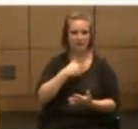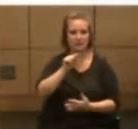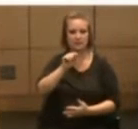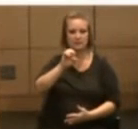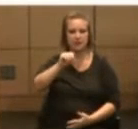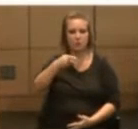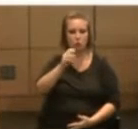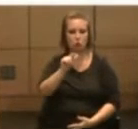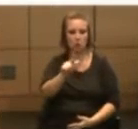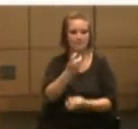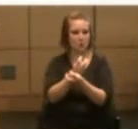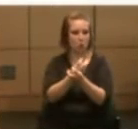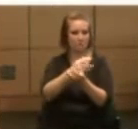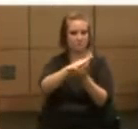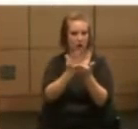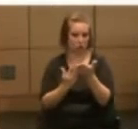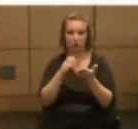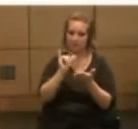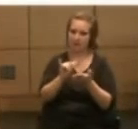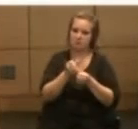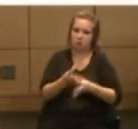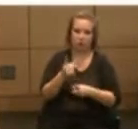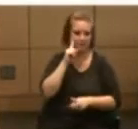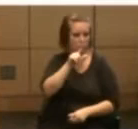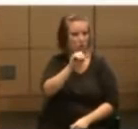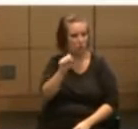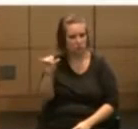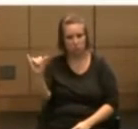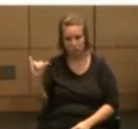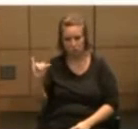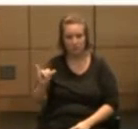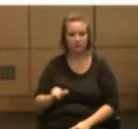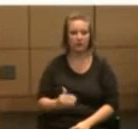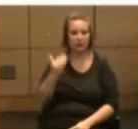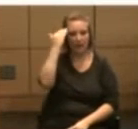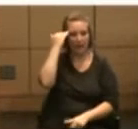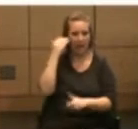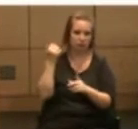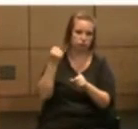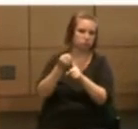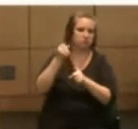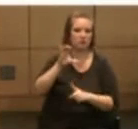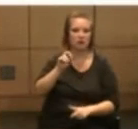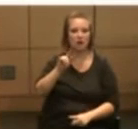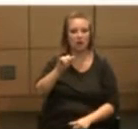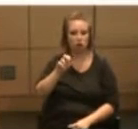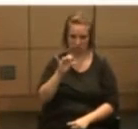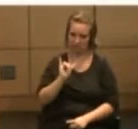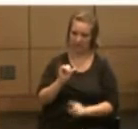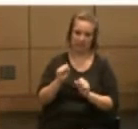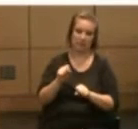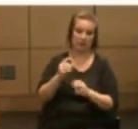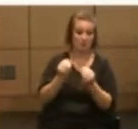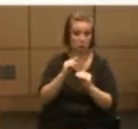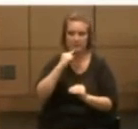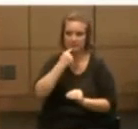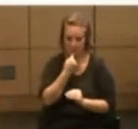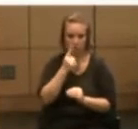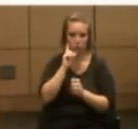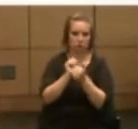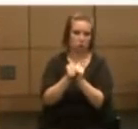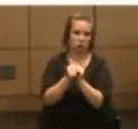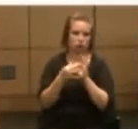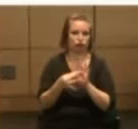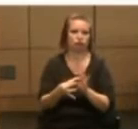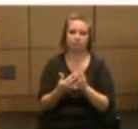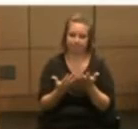is an important cause for hearing loss as well. Concussions are also a concern, especially the more severe concussions that can happen in sports.